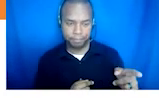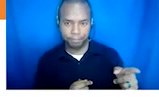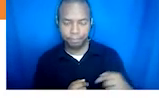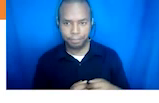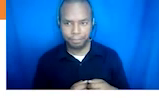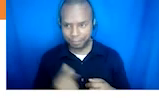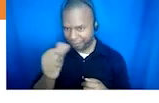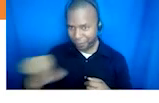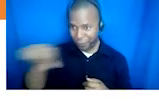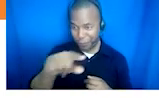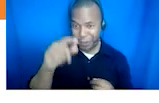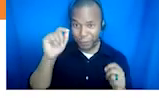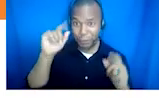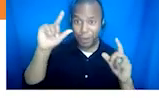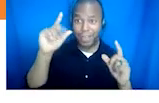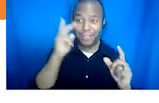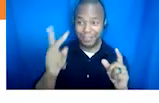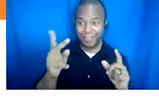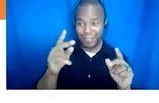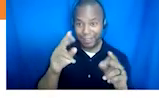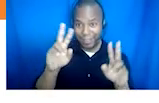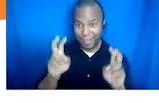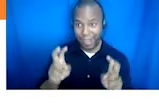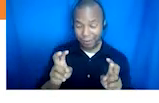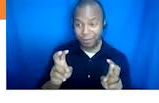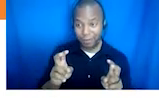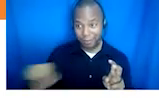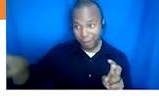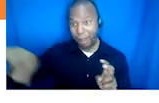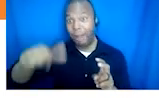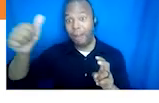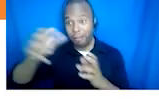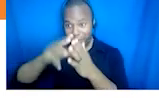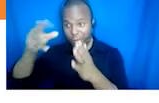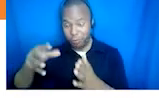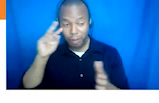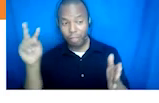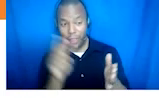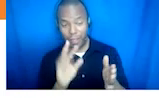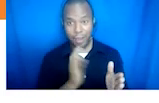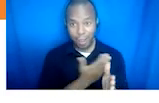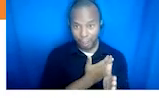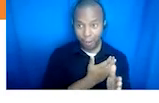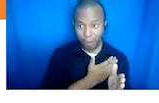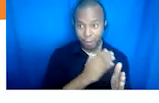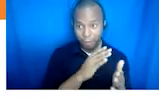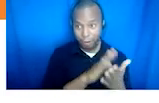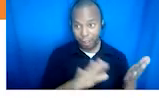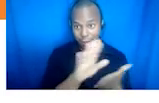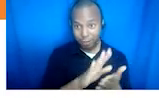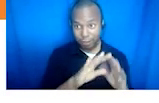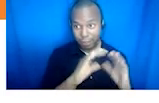surprised by those titles that students are looking at our college or those titles?